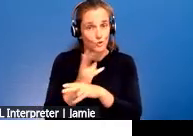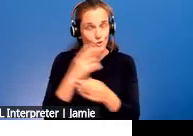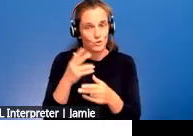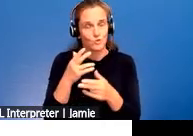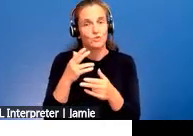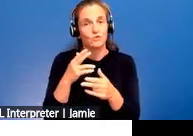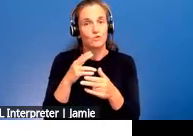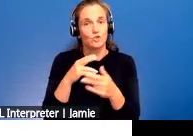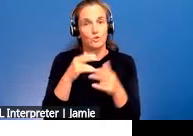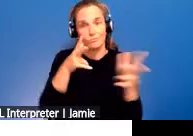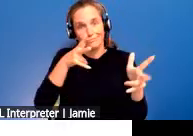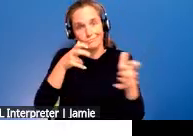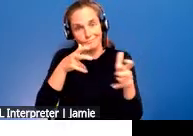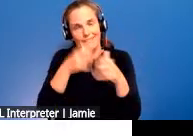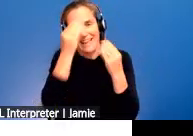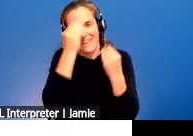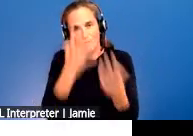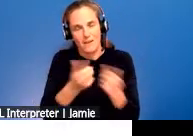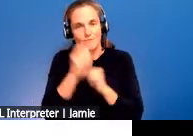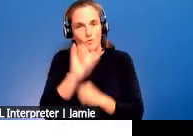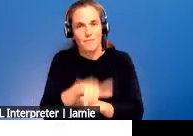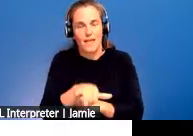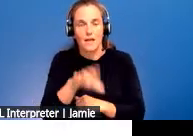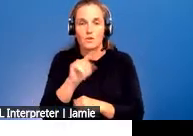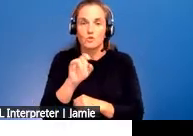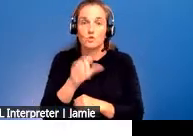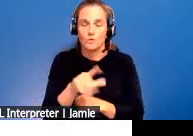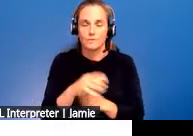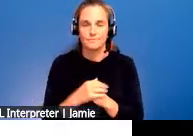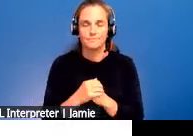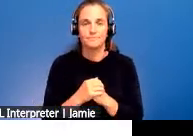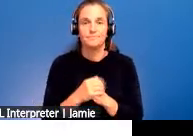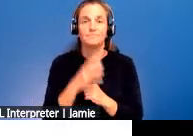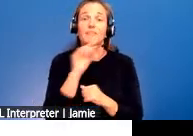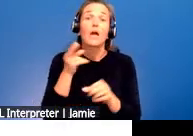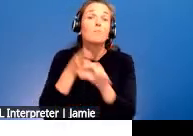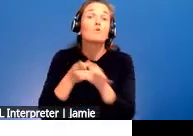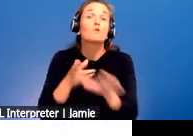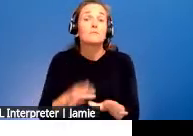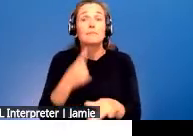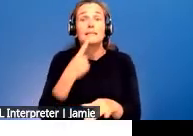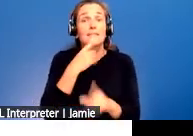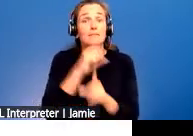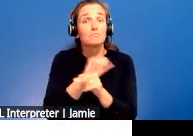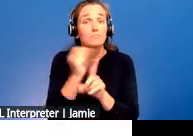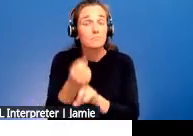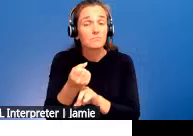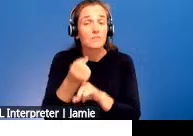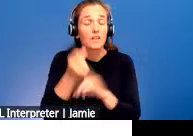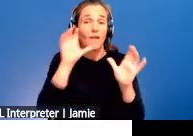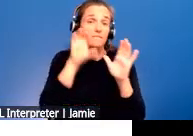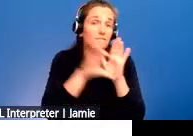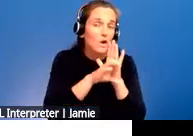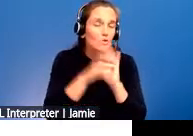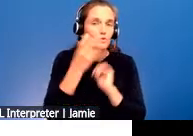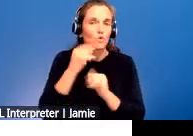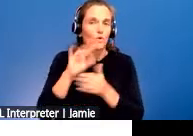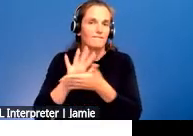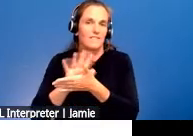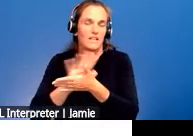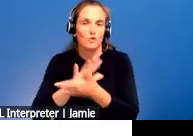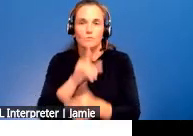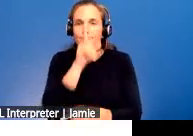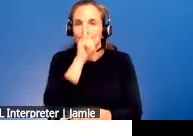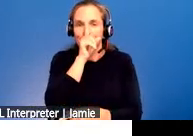tool. Participants also reported instances where the photos or videos did not have descriptions